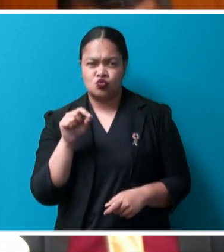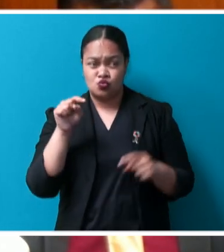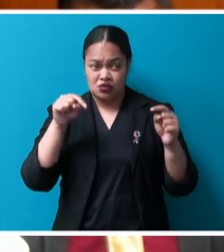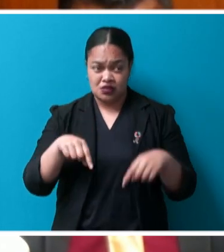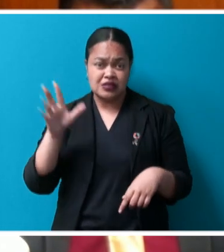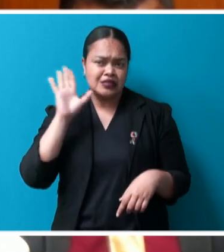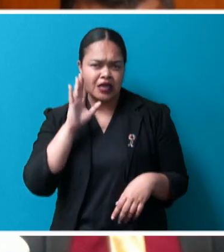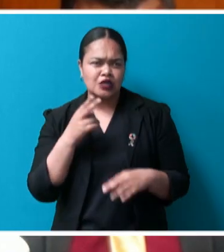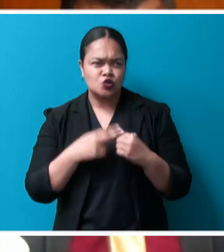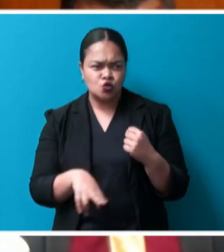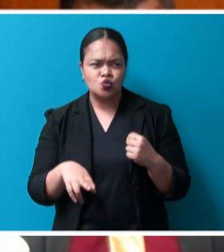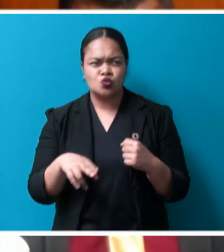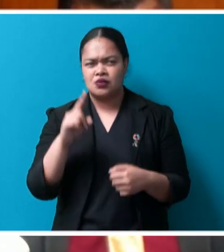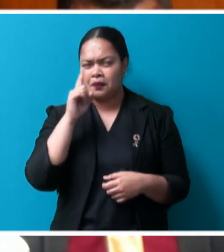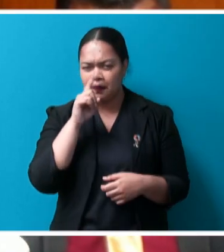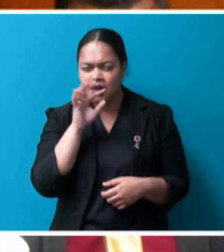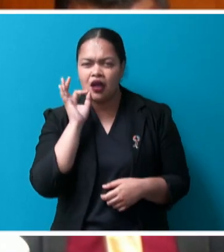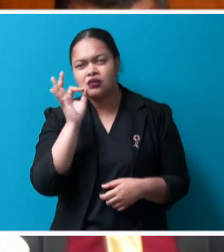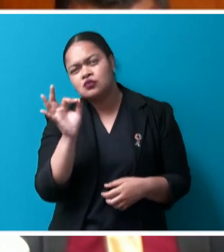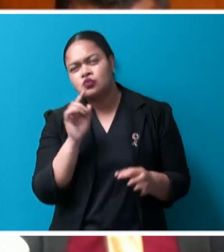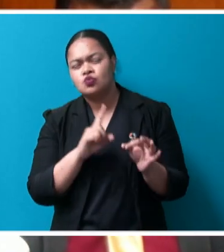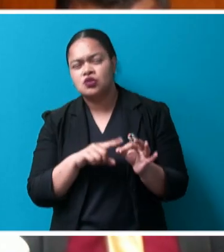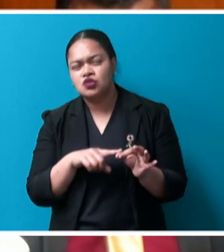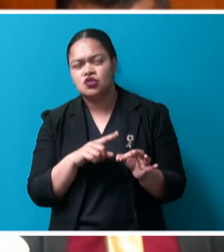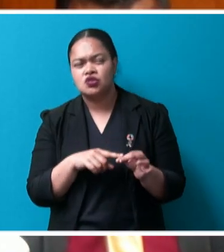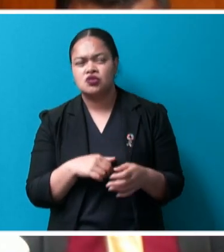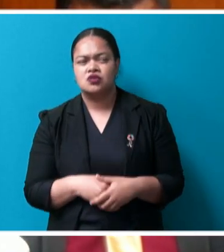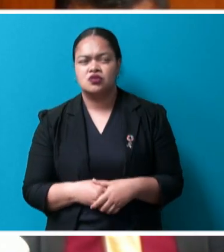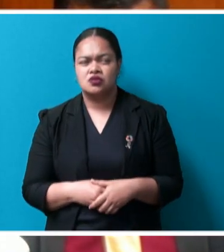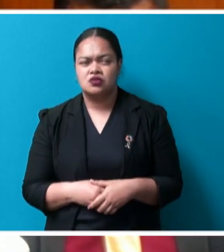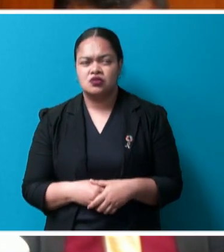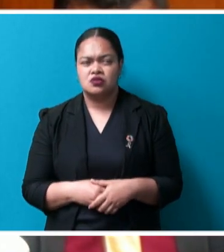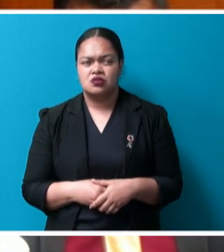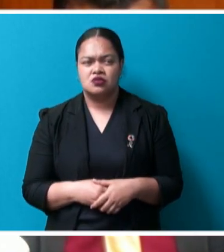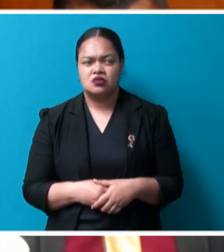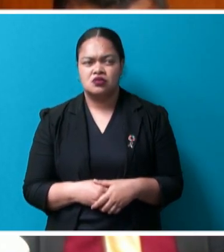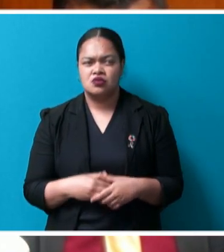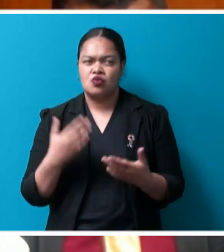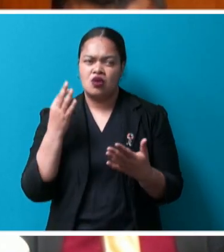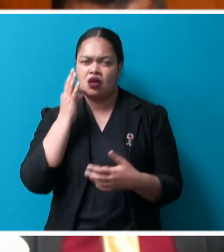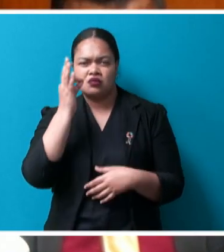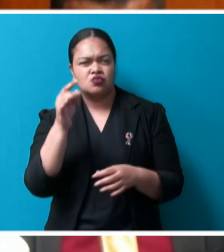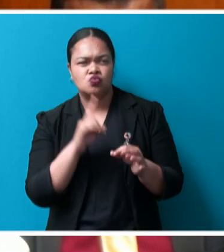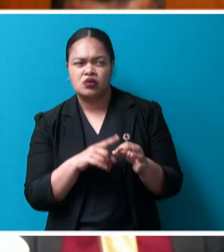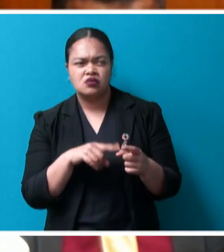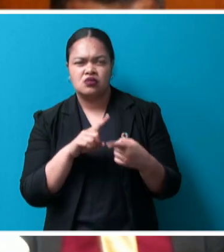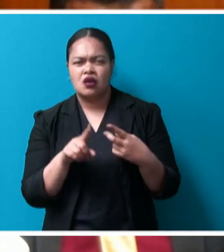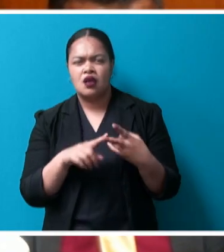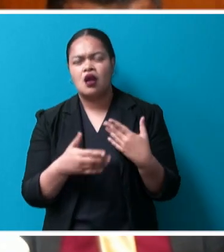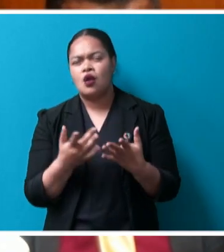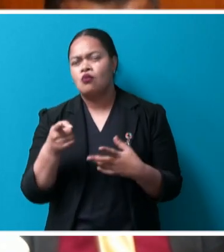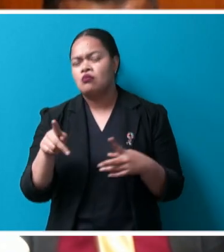news that people are asking questions and reflecting bad on what and how FPBS is performing, but we